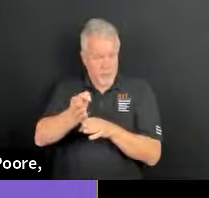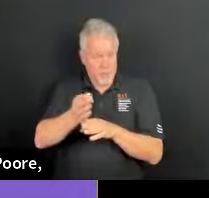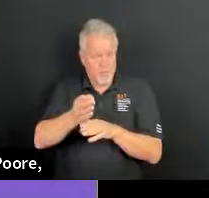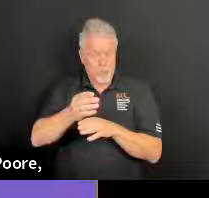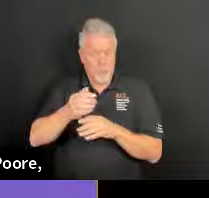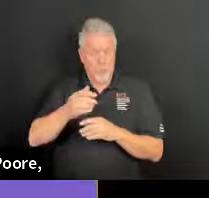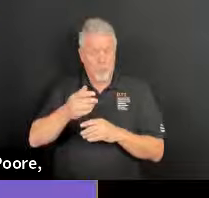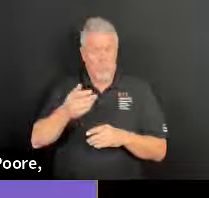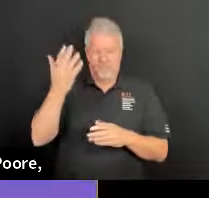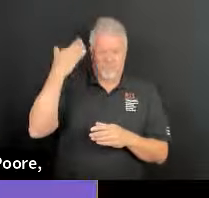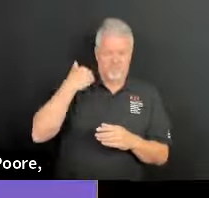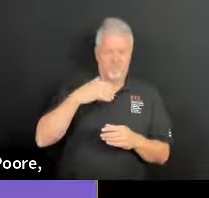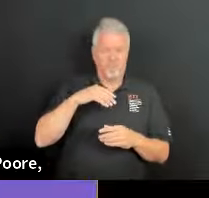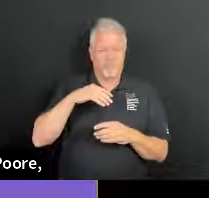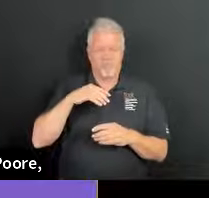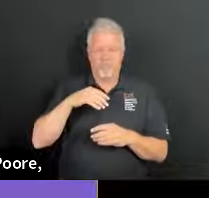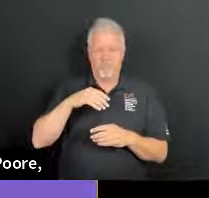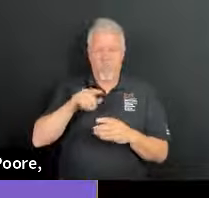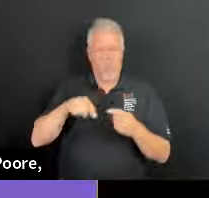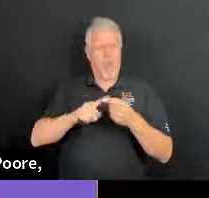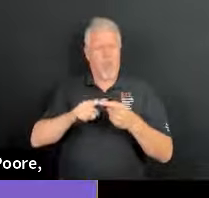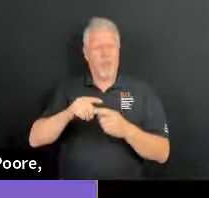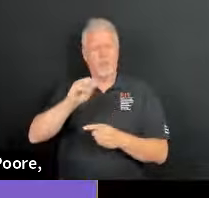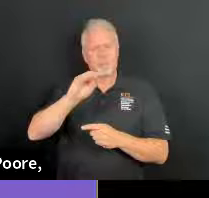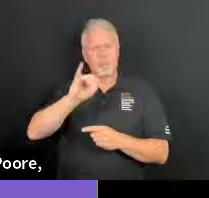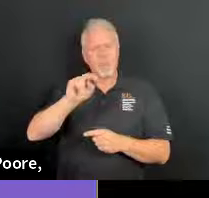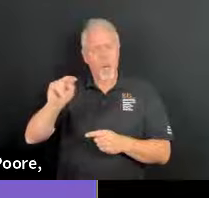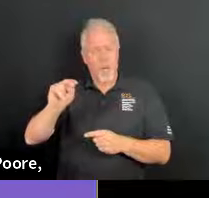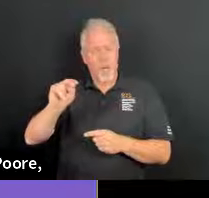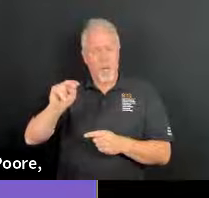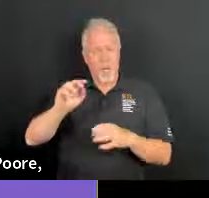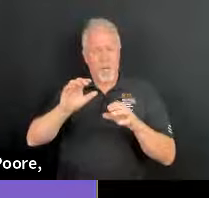So I started working in this field